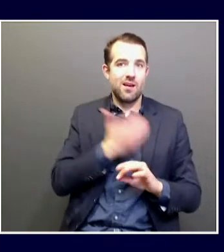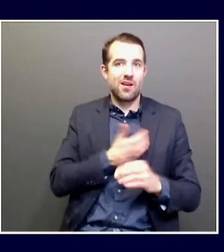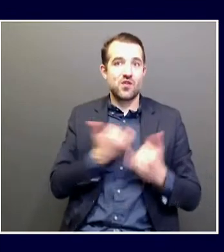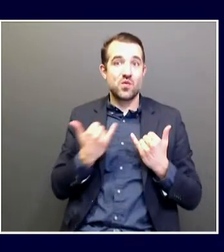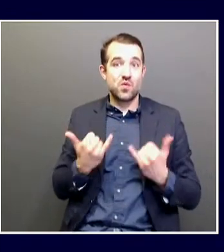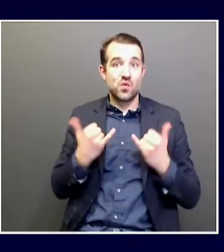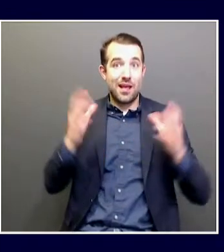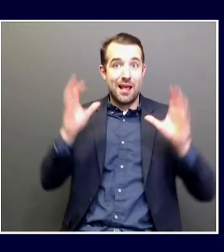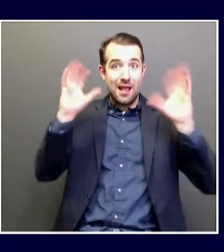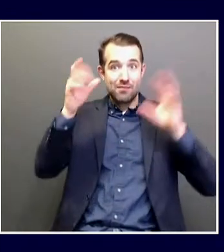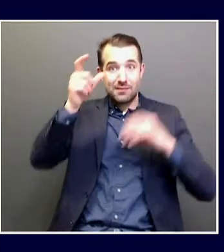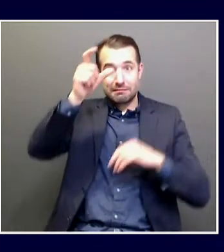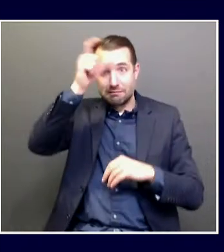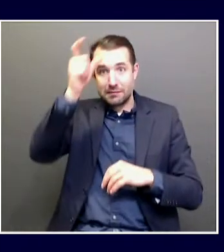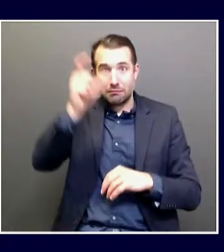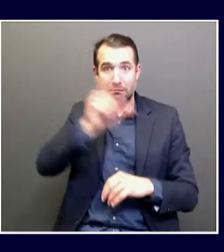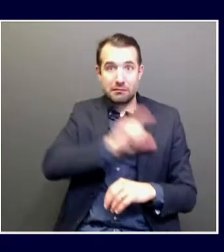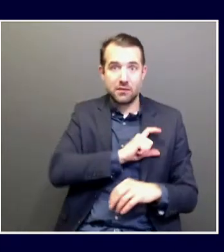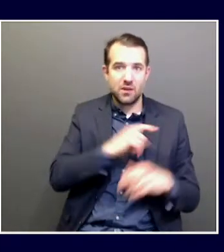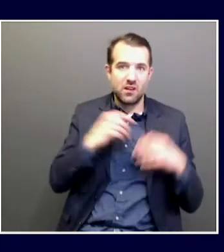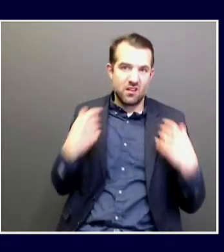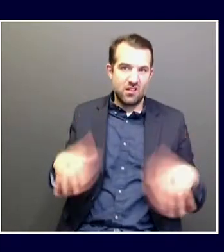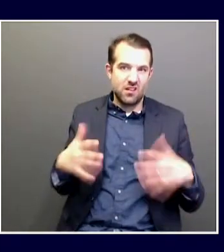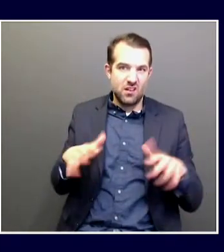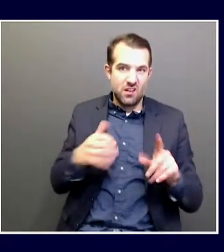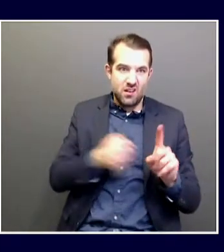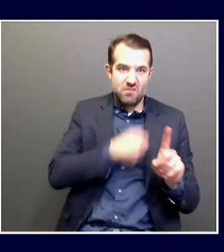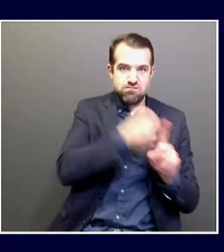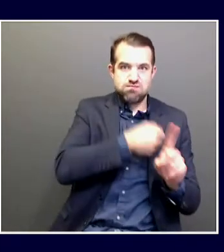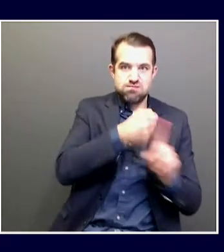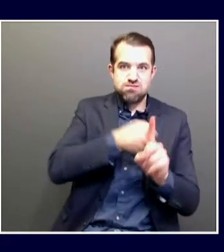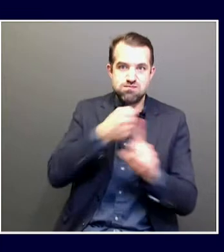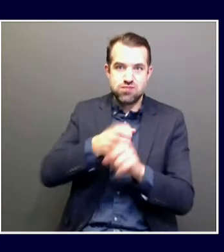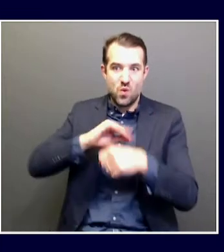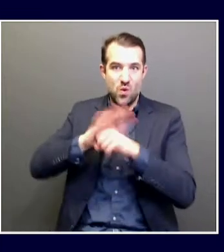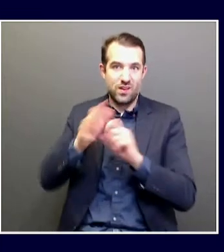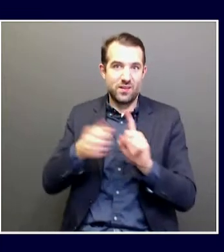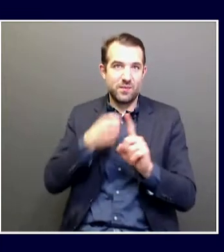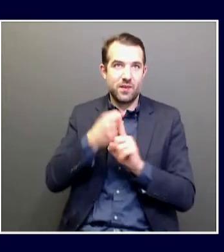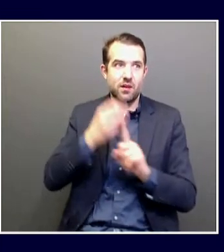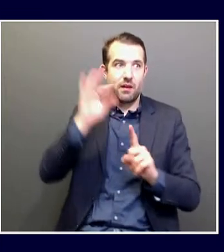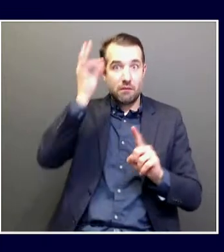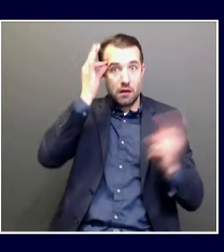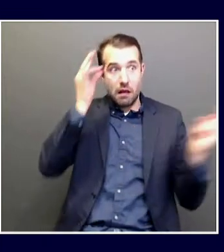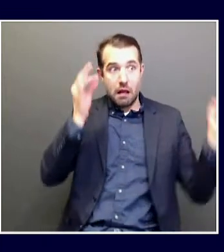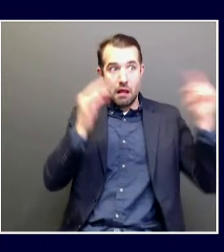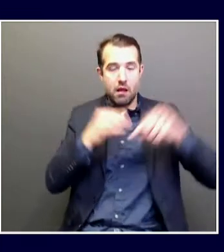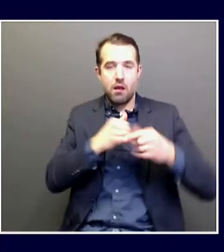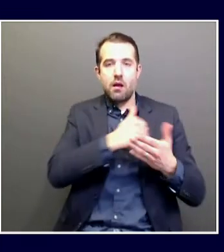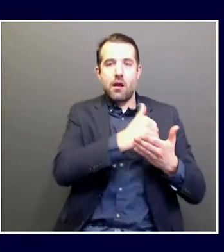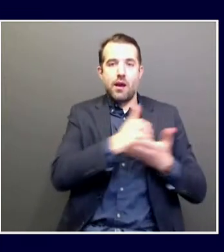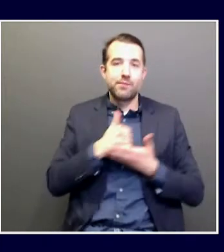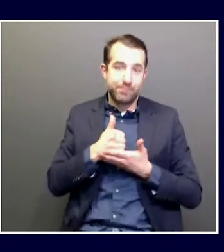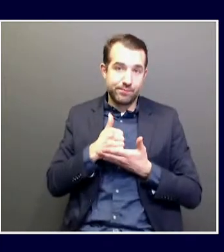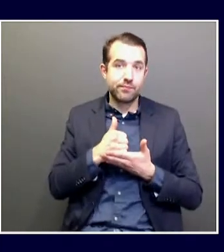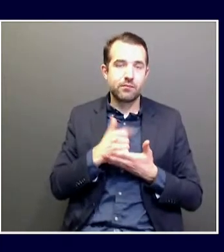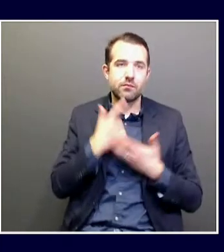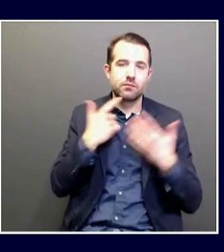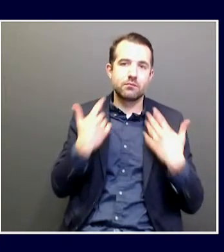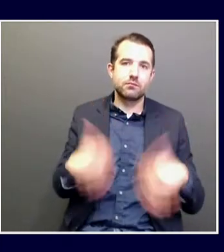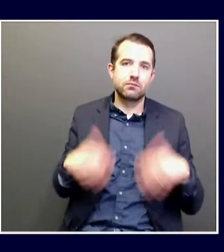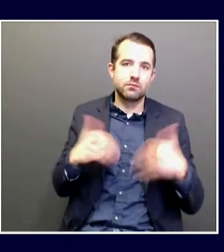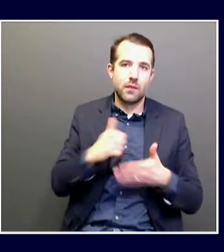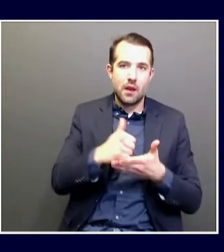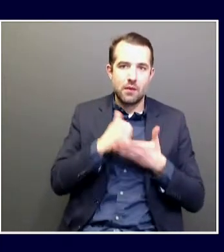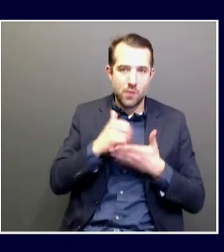of COVID-19. So this will alleviate some of the pressure when the need to transport exceeds our own main capacity. So we're